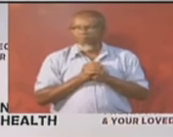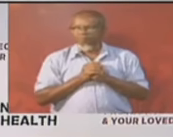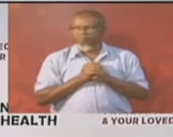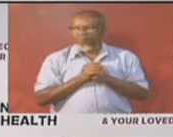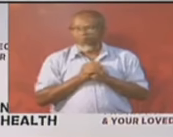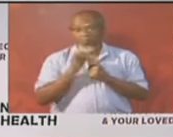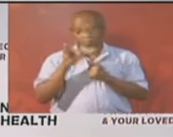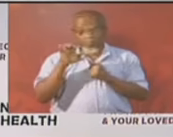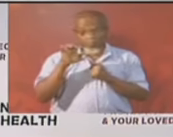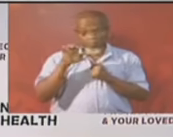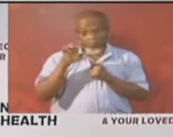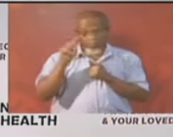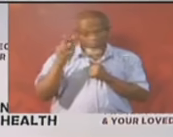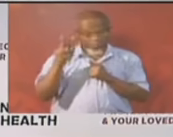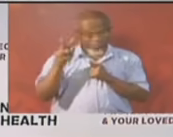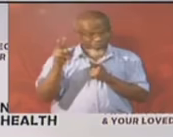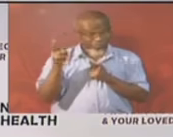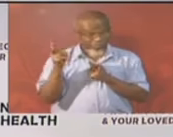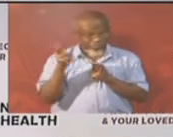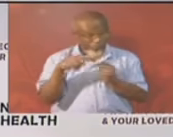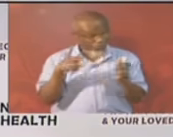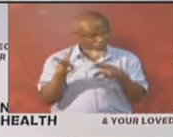IETV, we're ready for your questions.